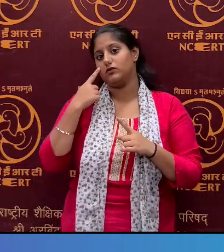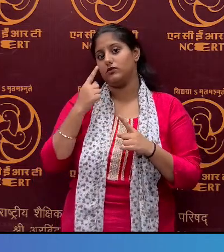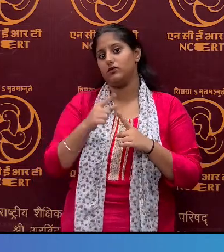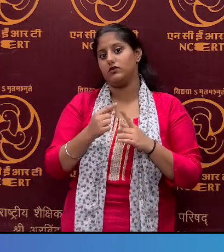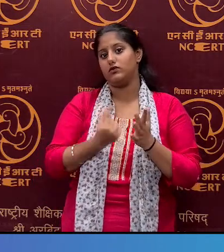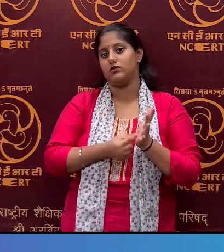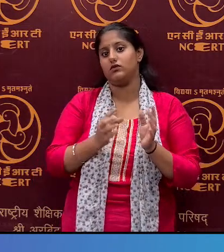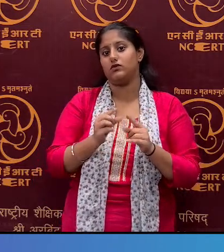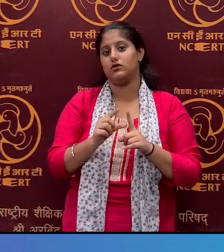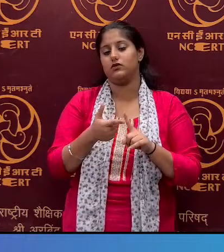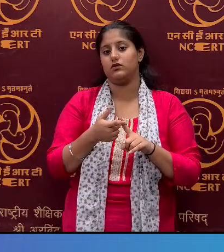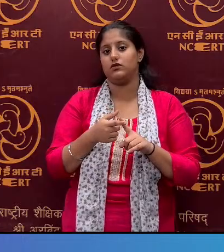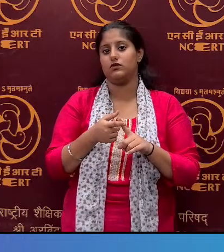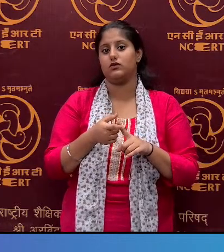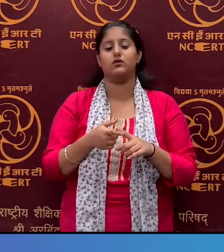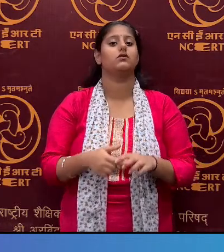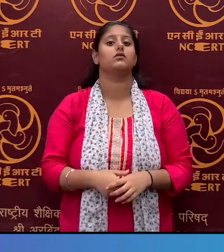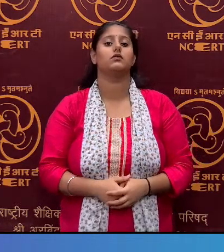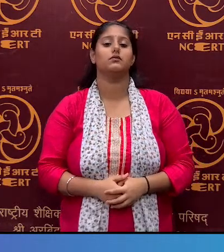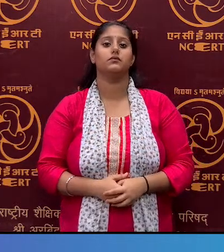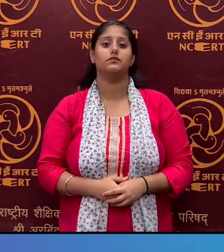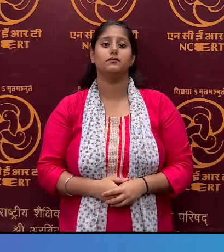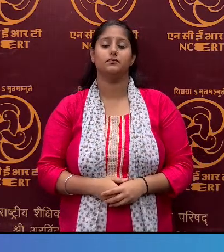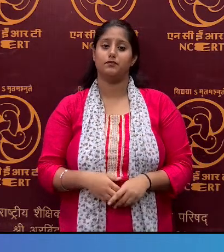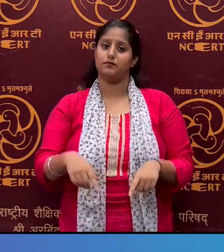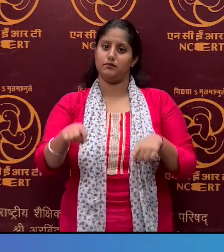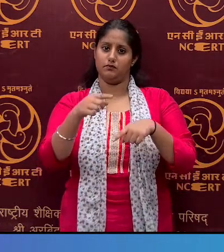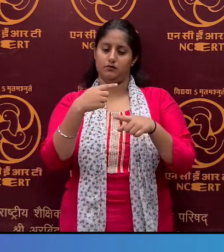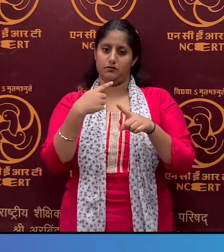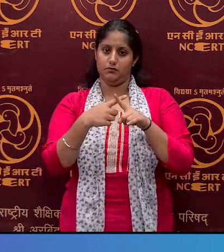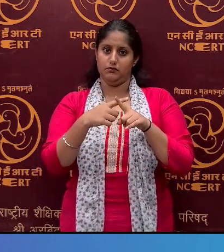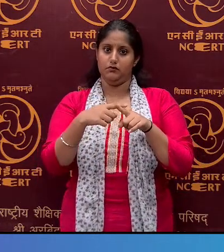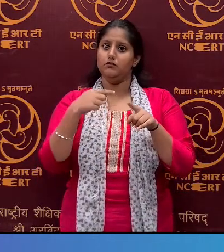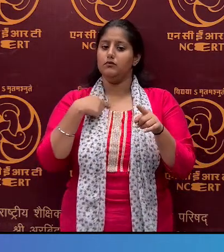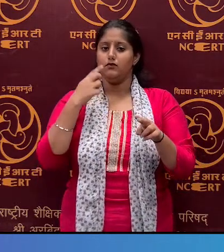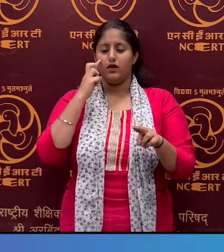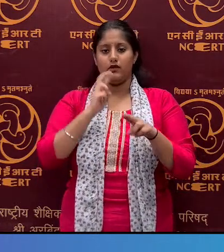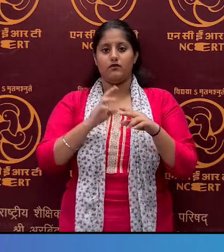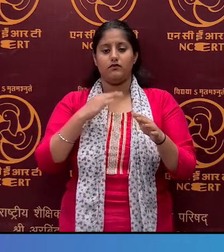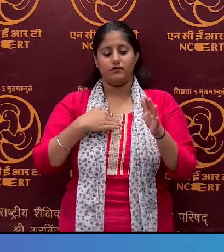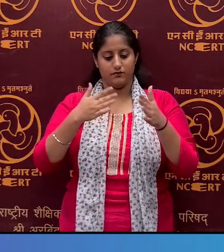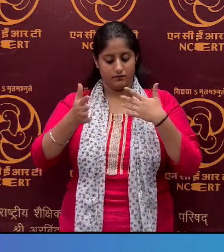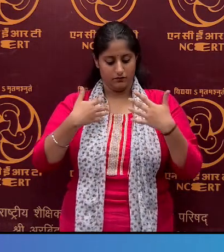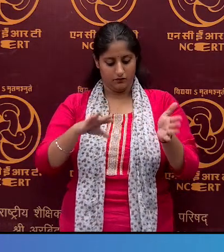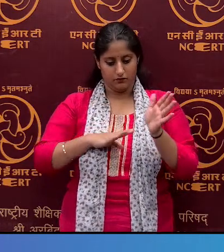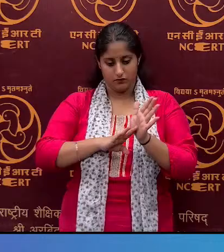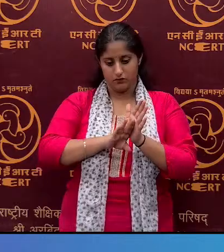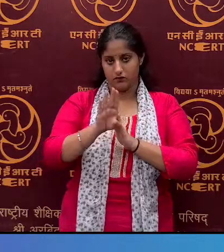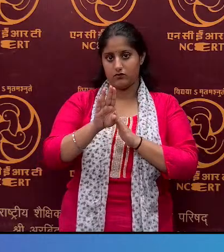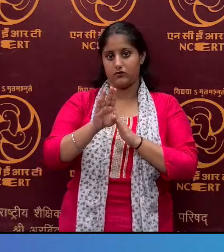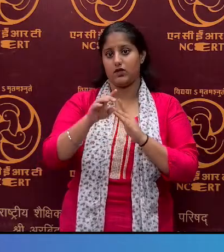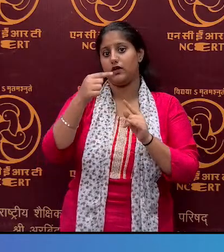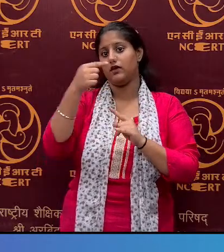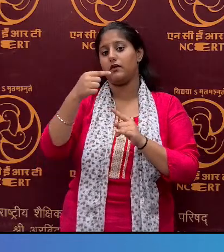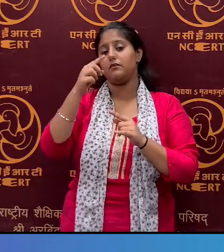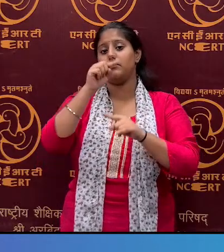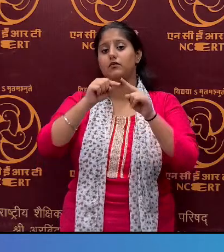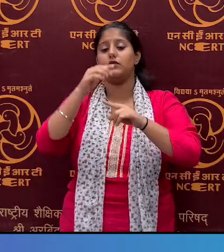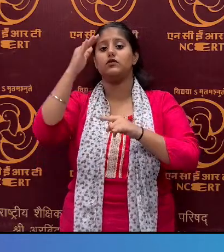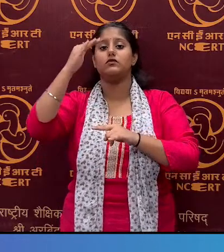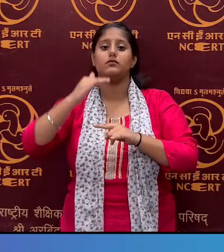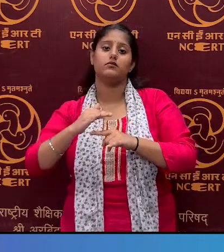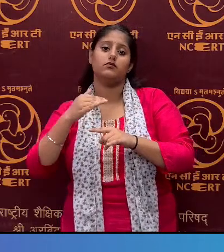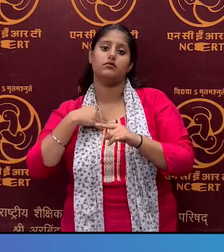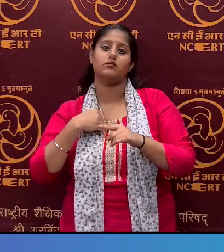mean sea level. As we go up in the atmosphere, temperature decrease.